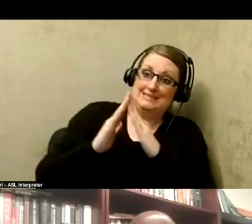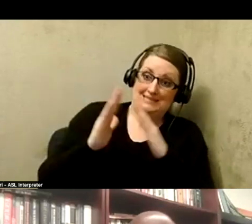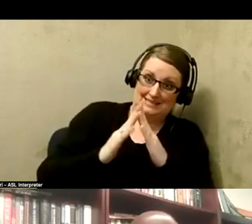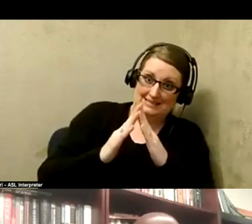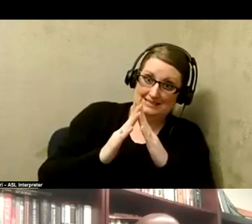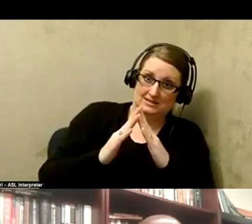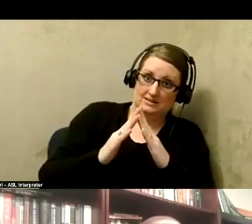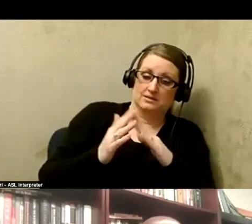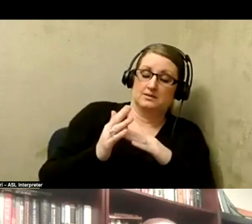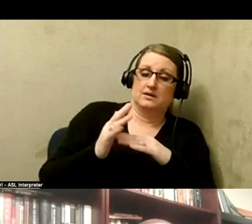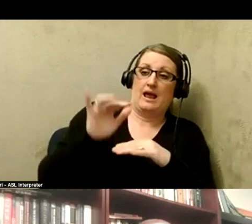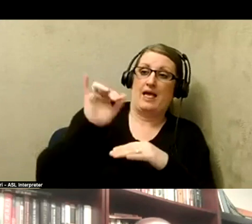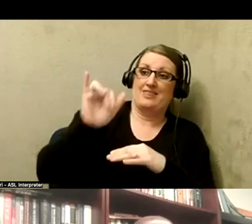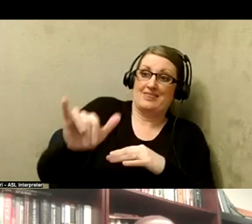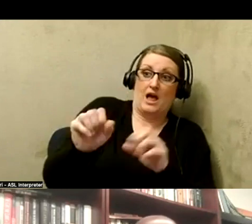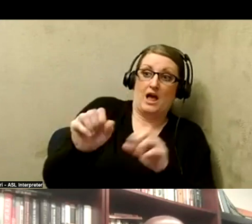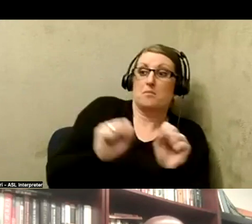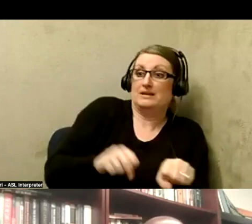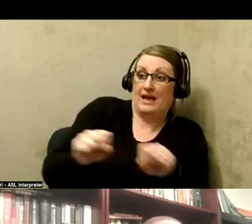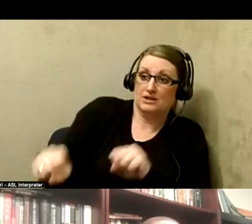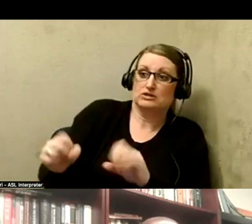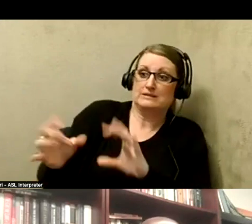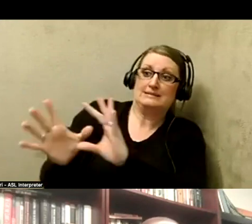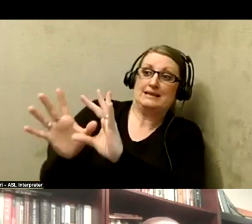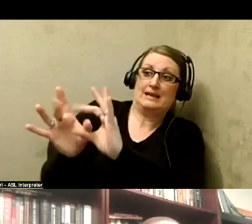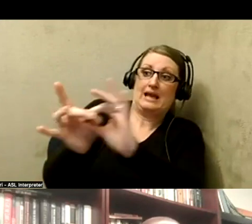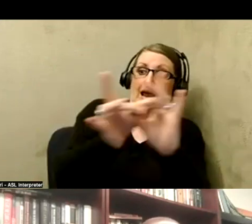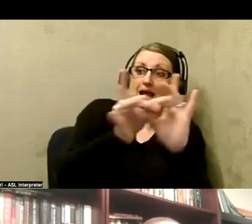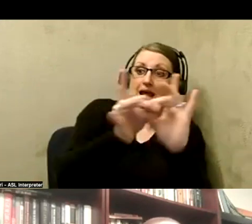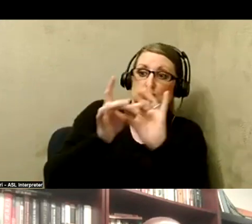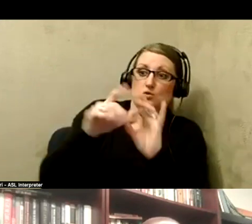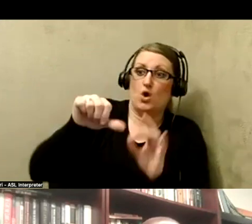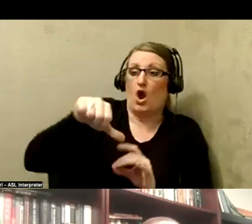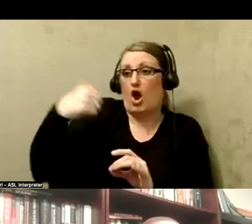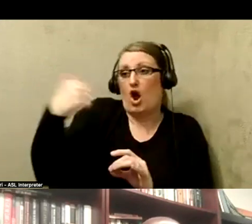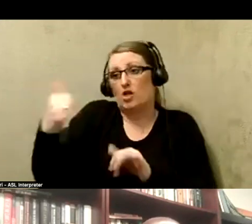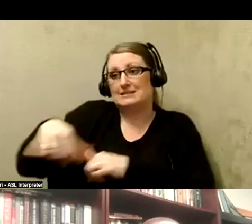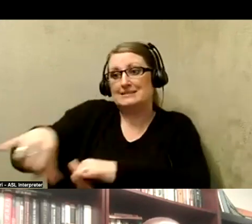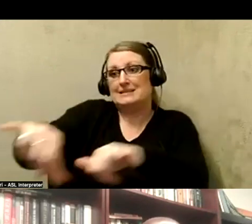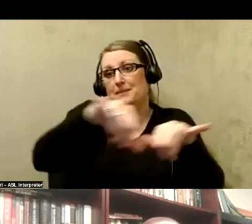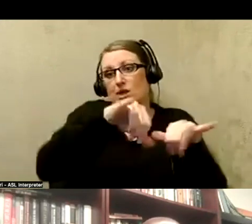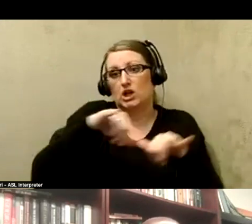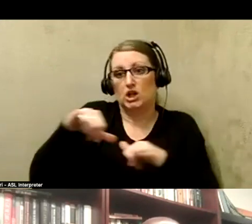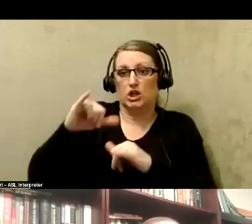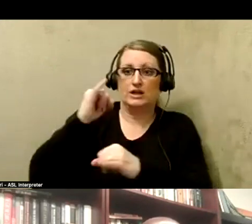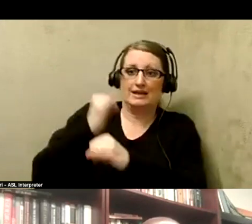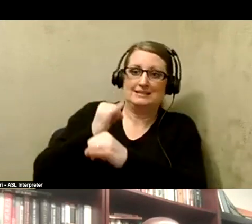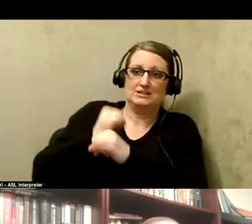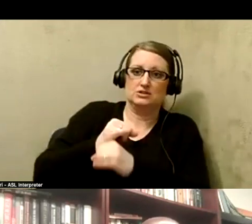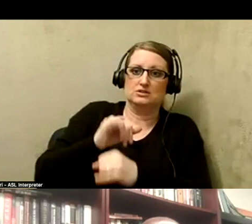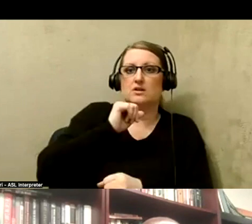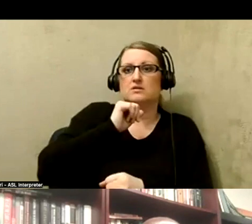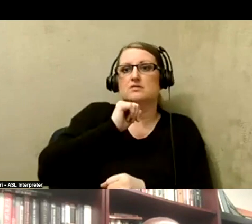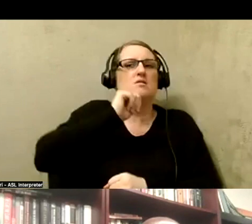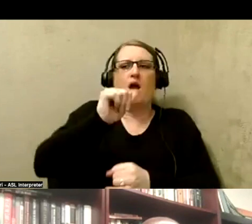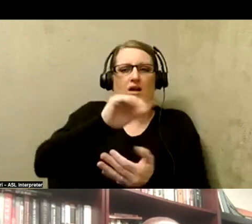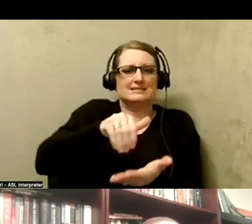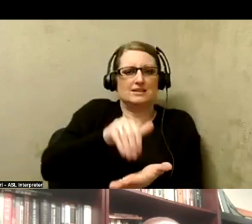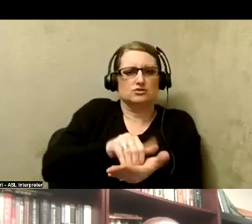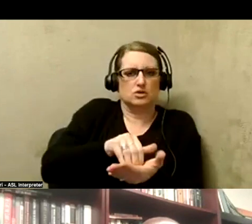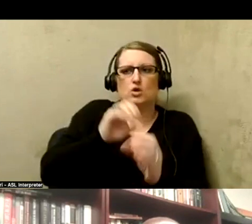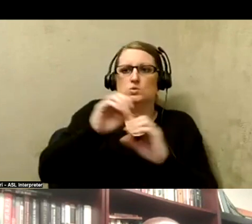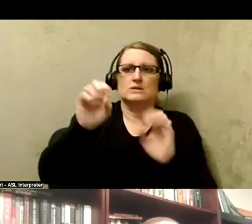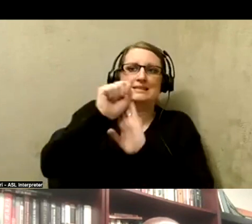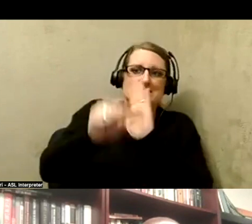that potentially is connected to other similar institutions that are not, again, decentralized. There's no like the state